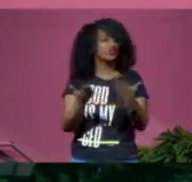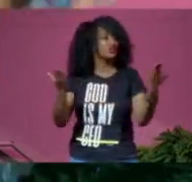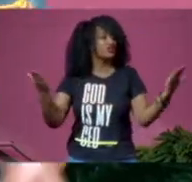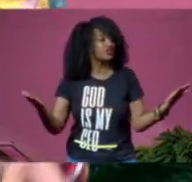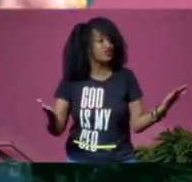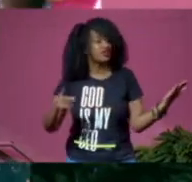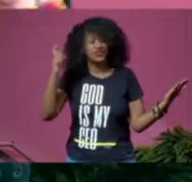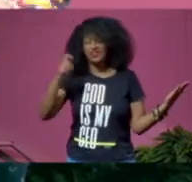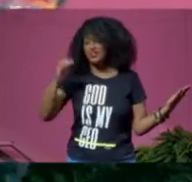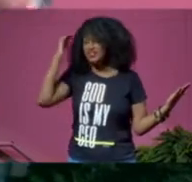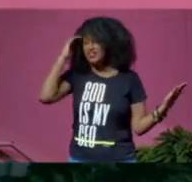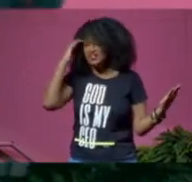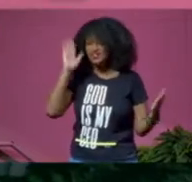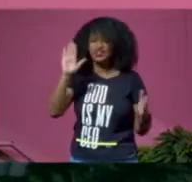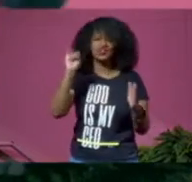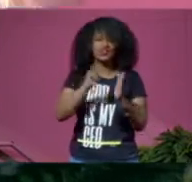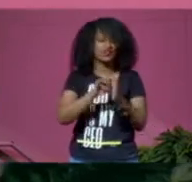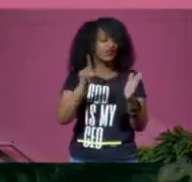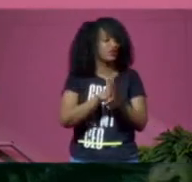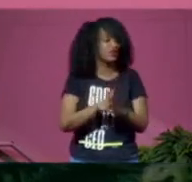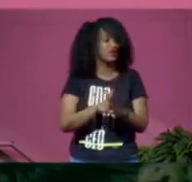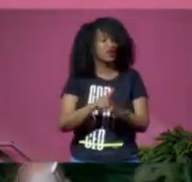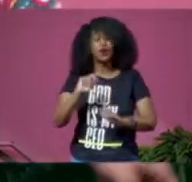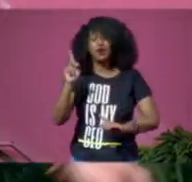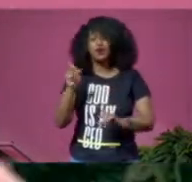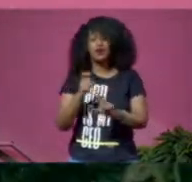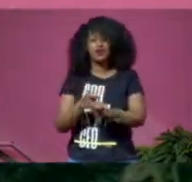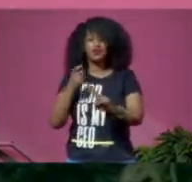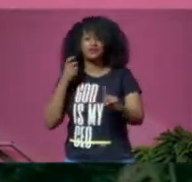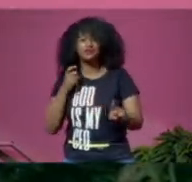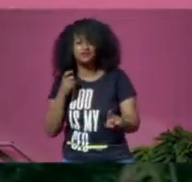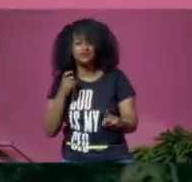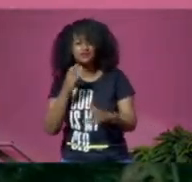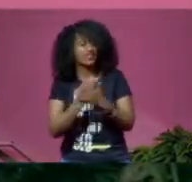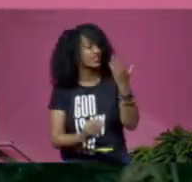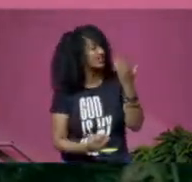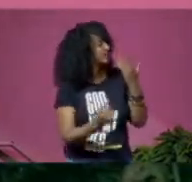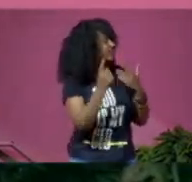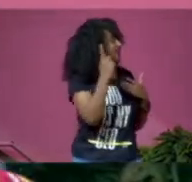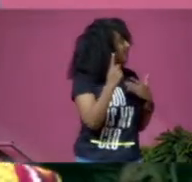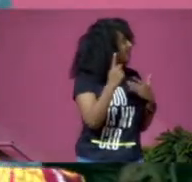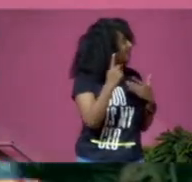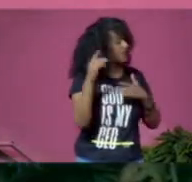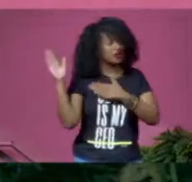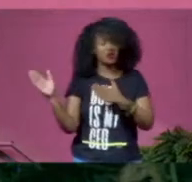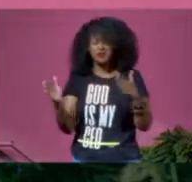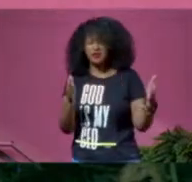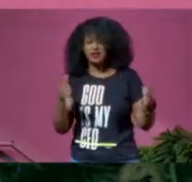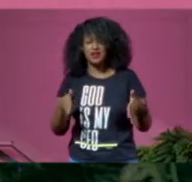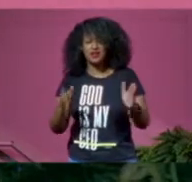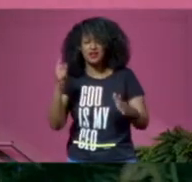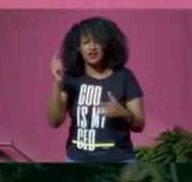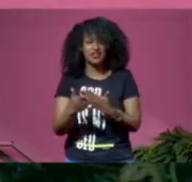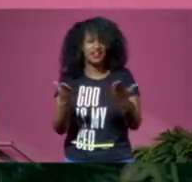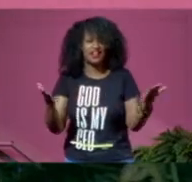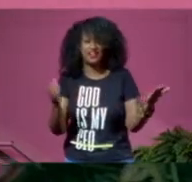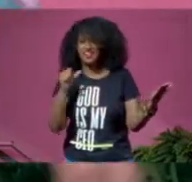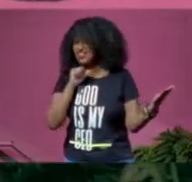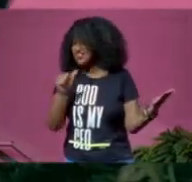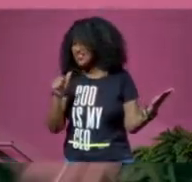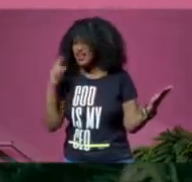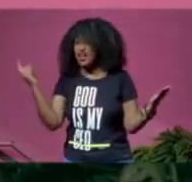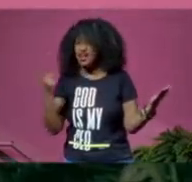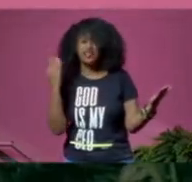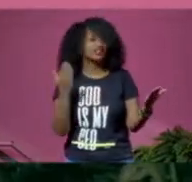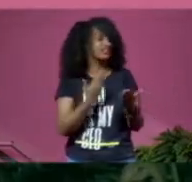You need to know who you are and where you come from, because somebody paved the way for you. It ain't always been like this.